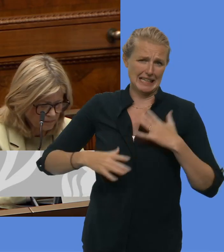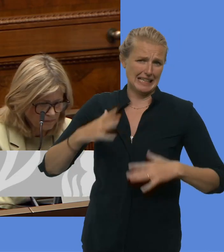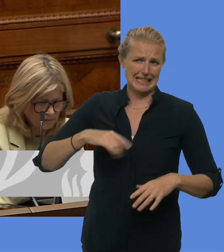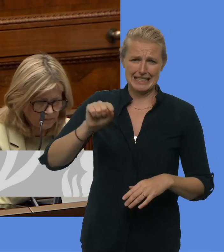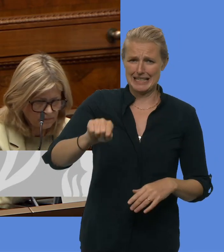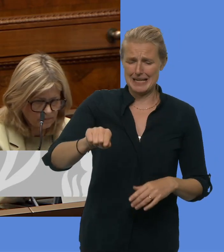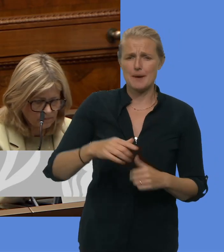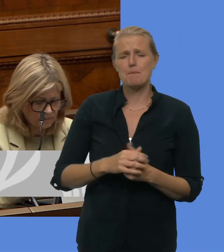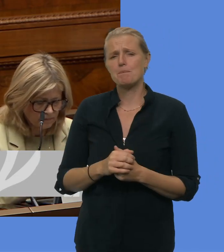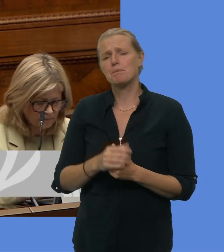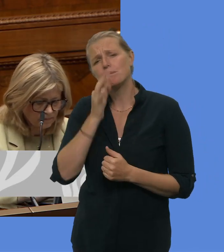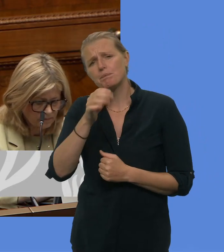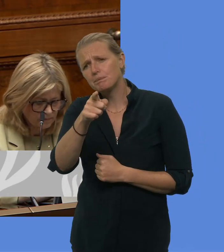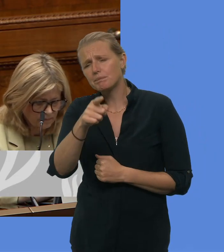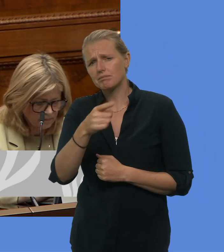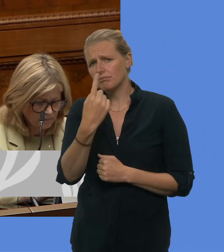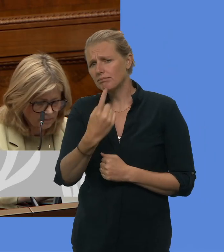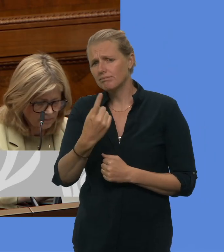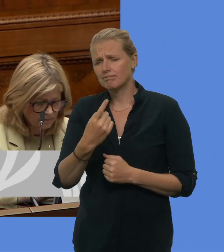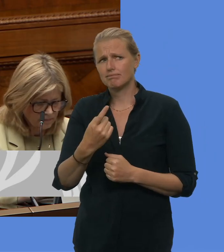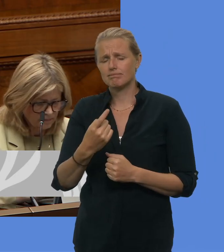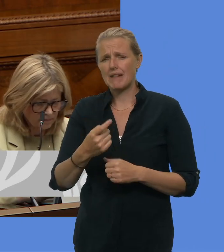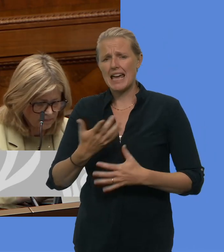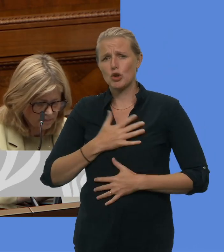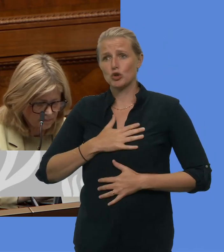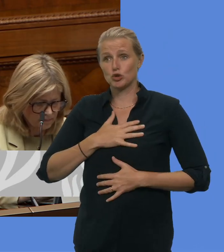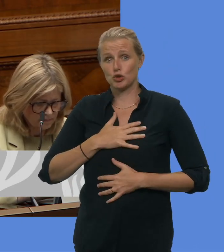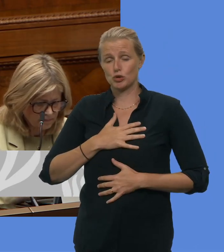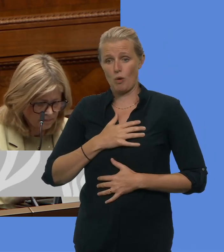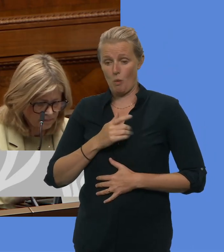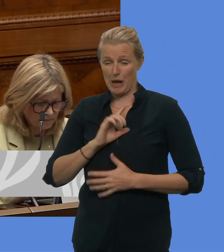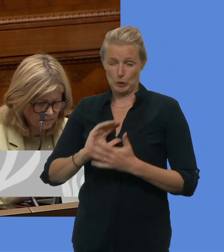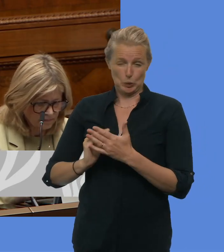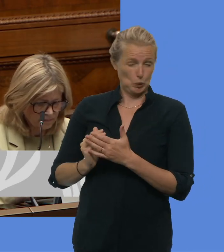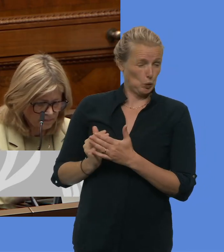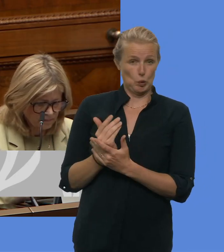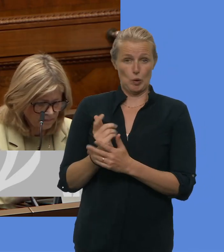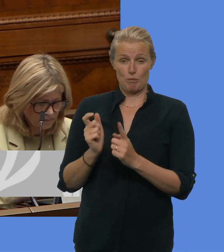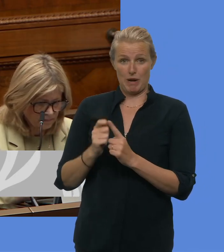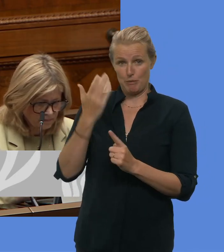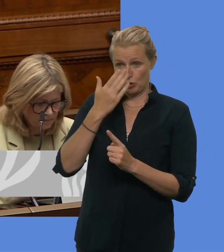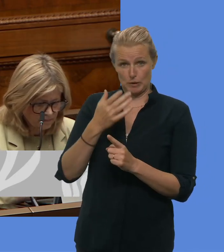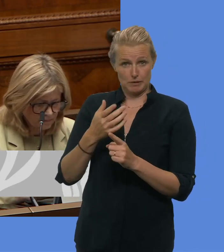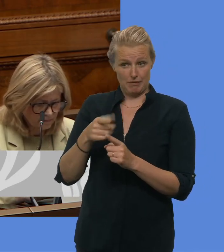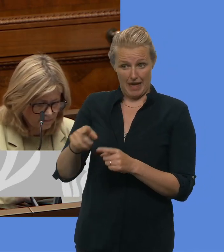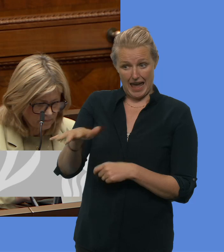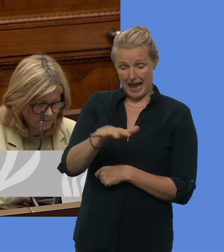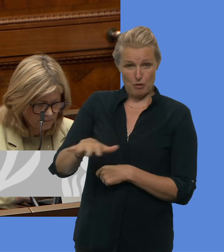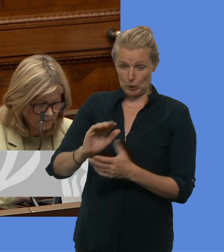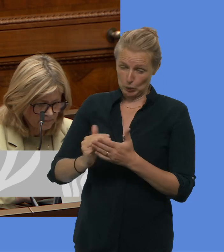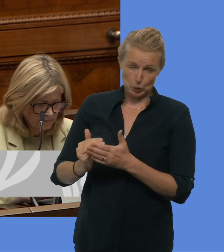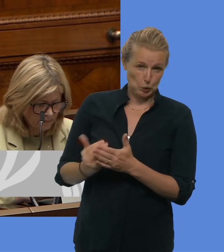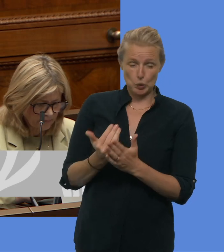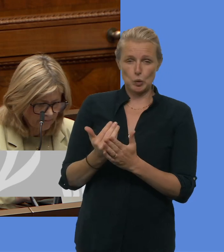the Minister have any concerns that a brand new primary school in that area could have a